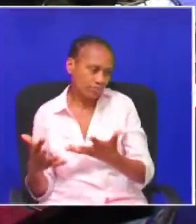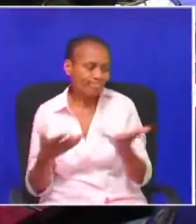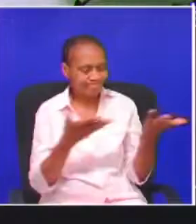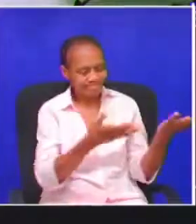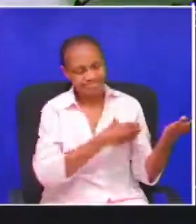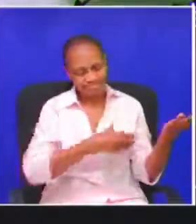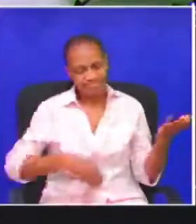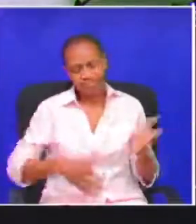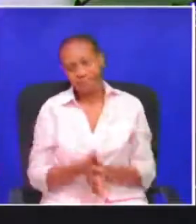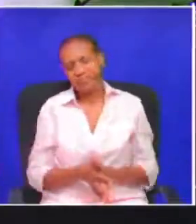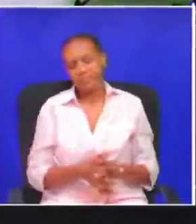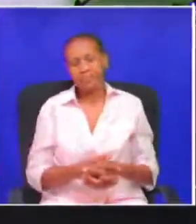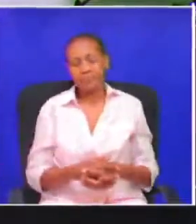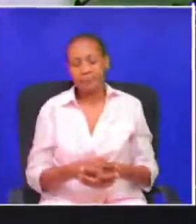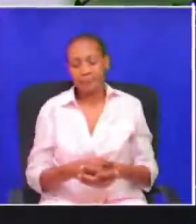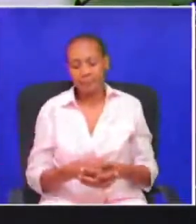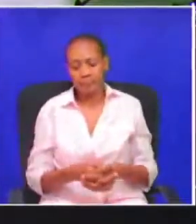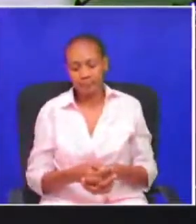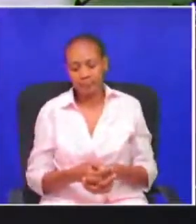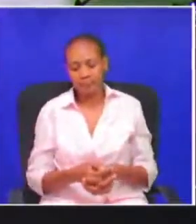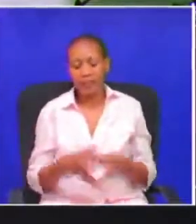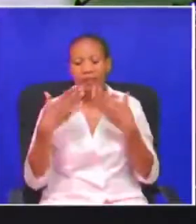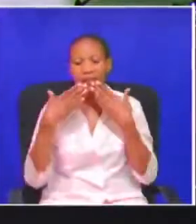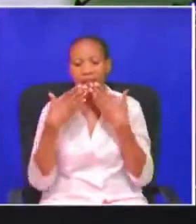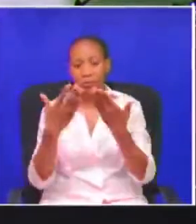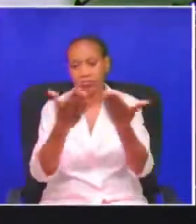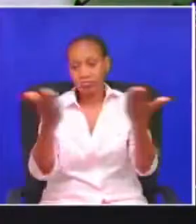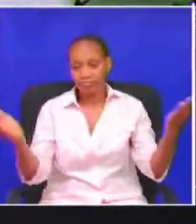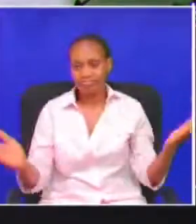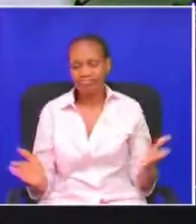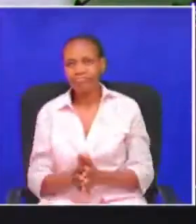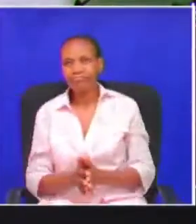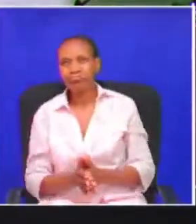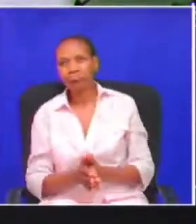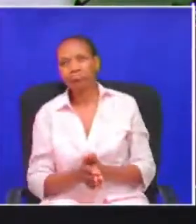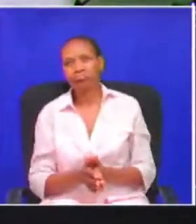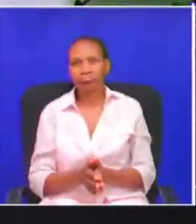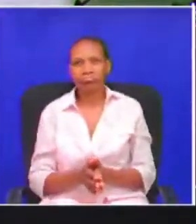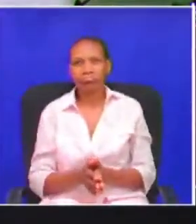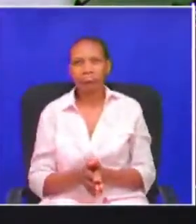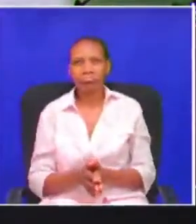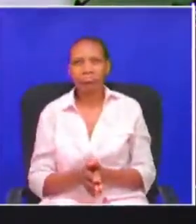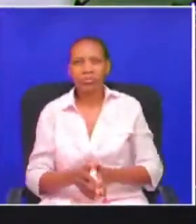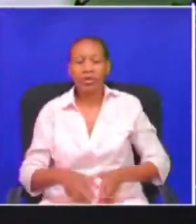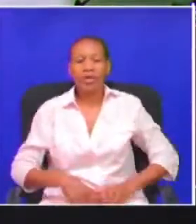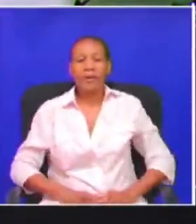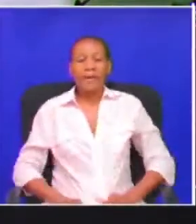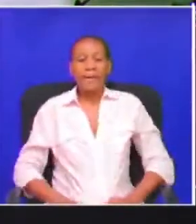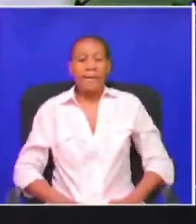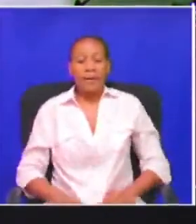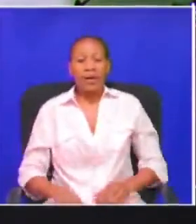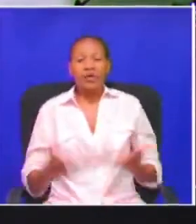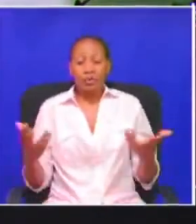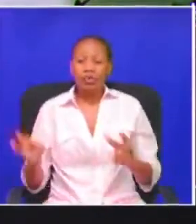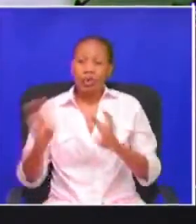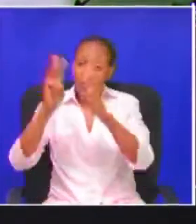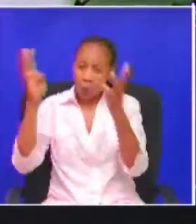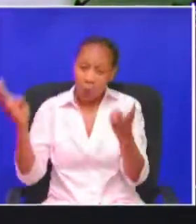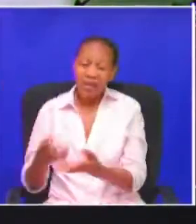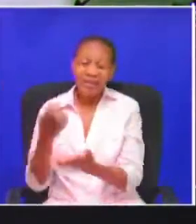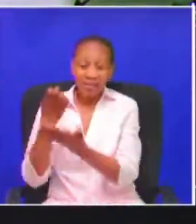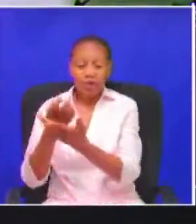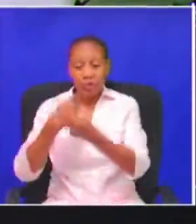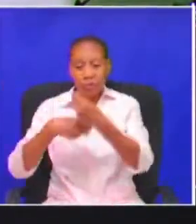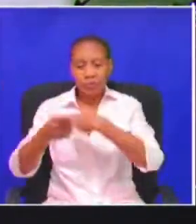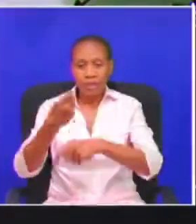Thank you, Honorable Deputy Speaker and honorable members. Part of a comprehensive response to global economic trade